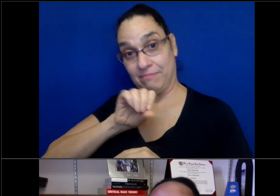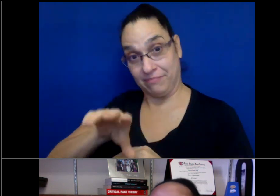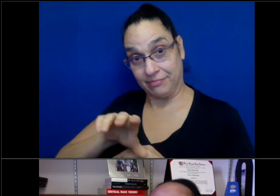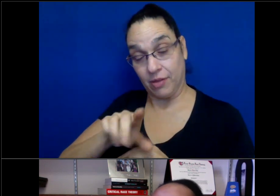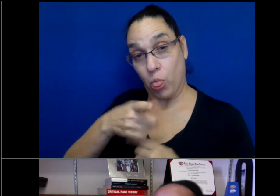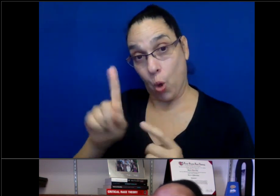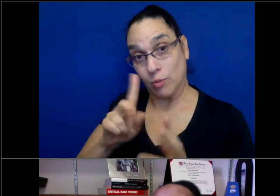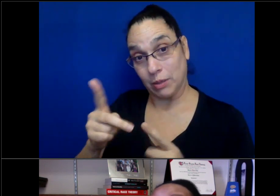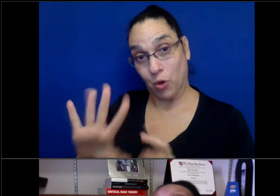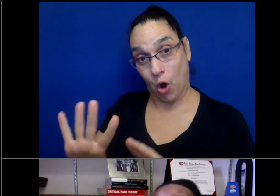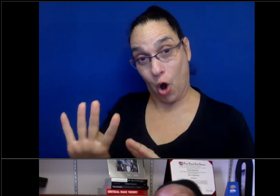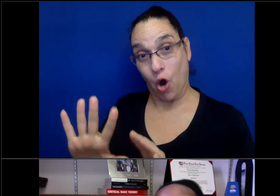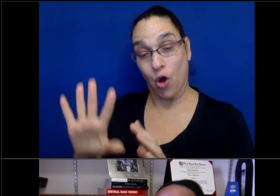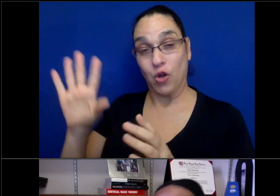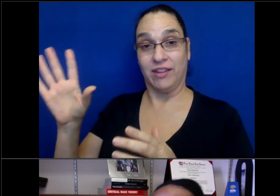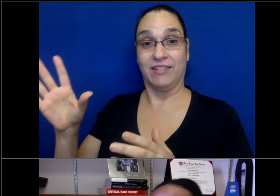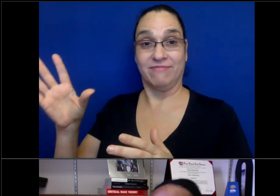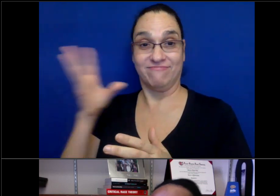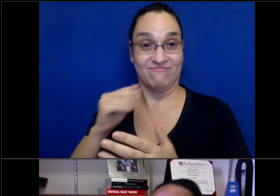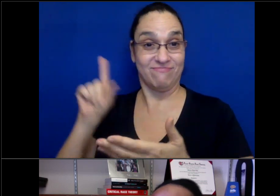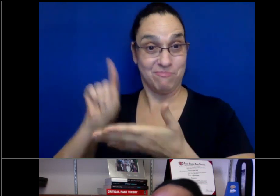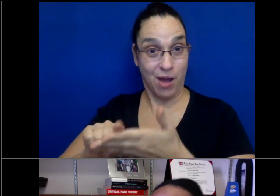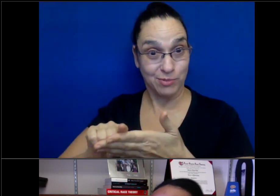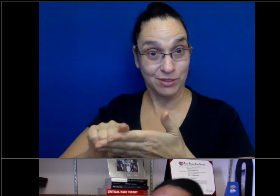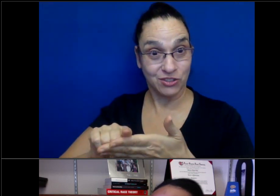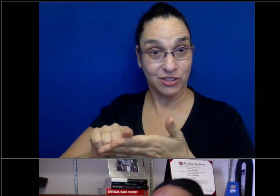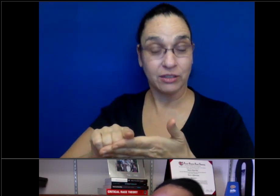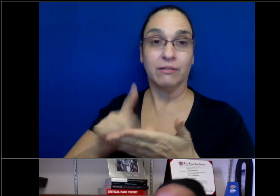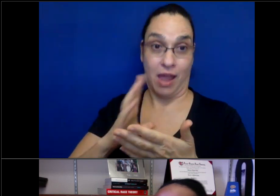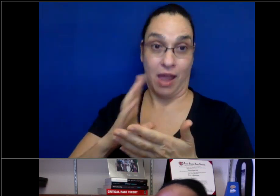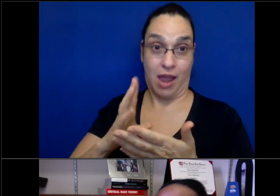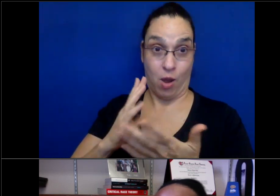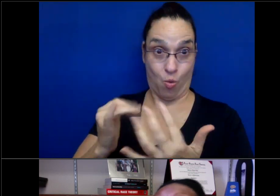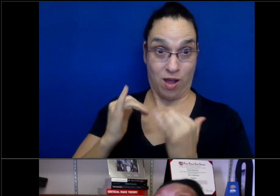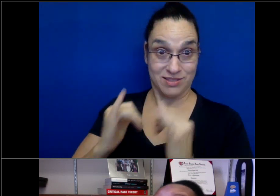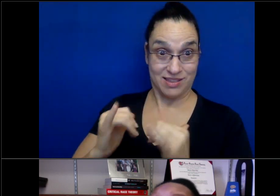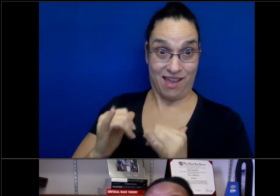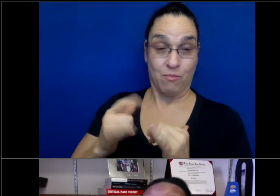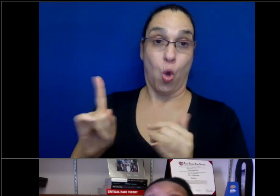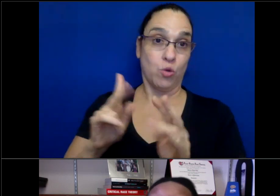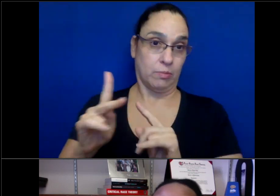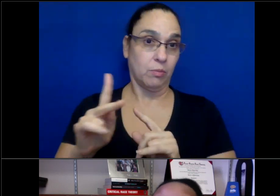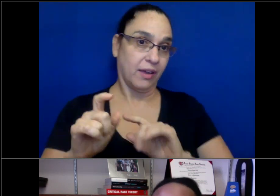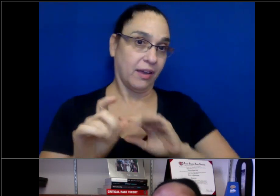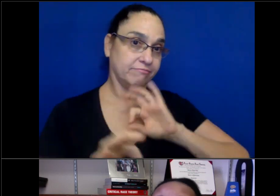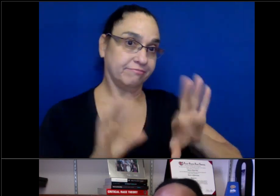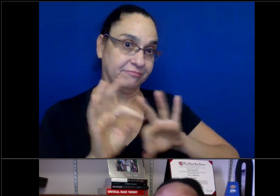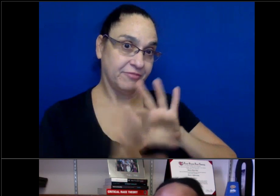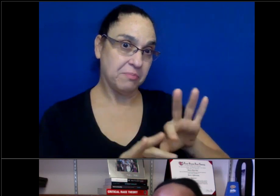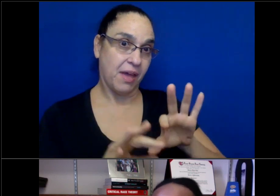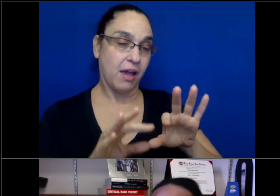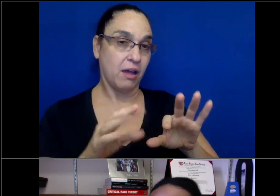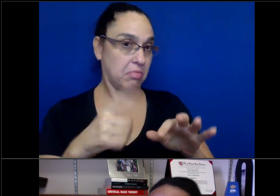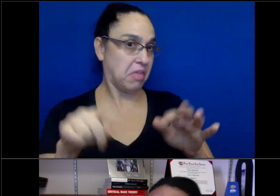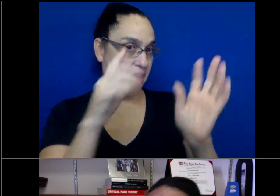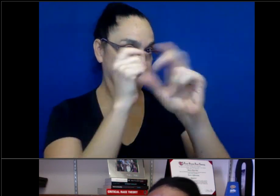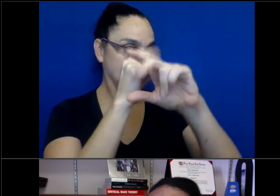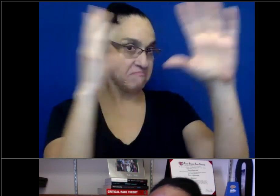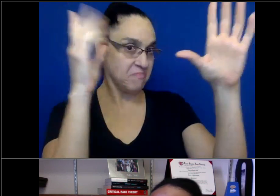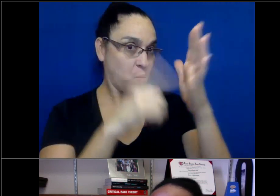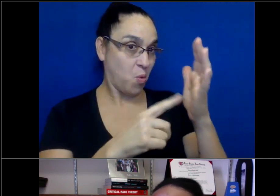publish in, because I think that those are the people then who can speak to sort of the process of what will come up maybe in the review